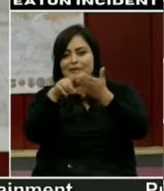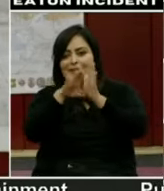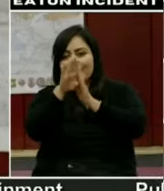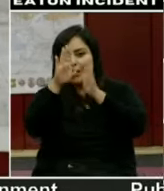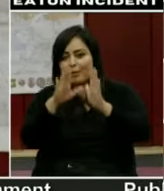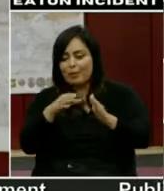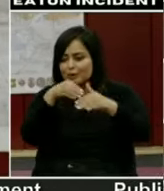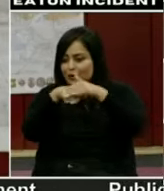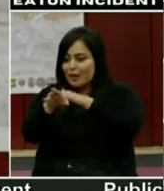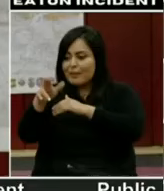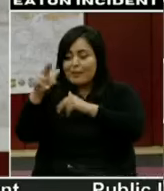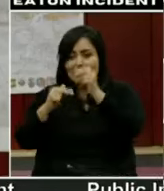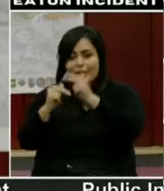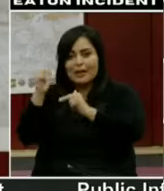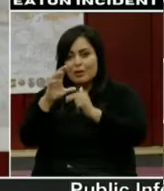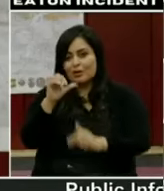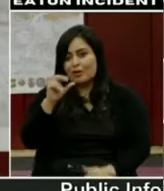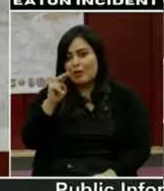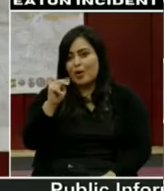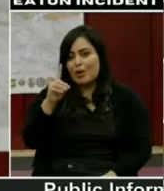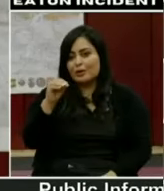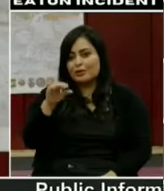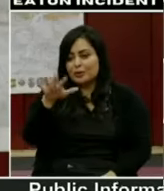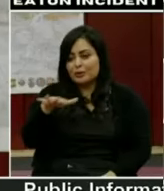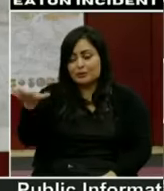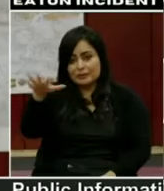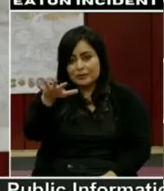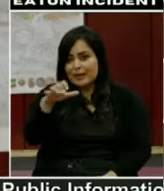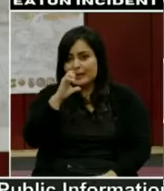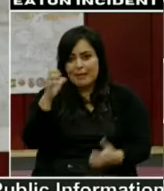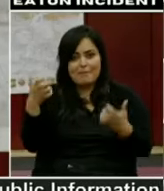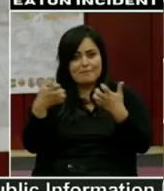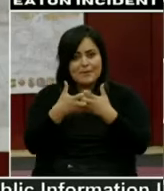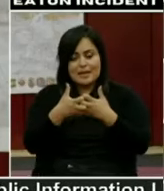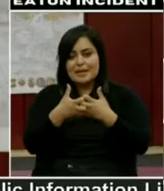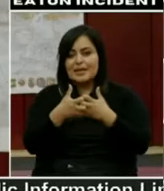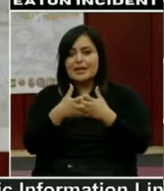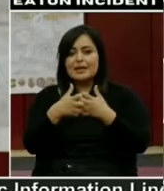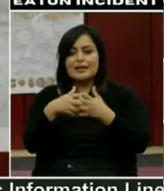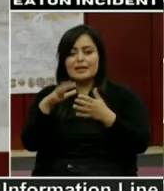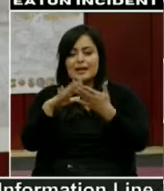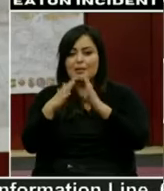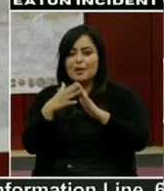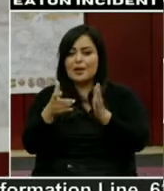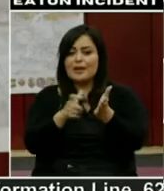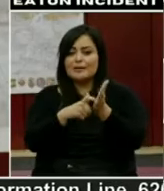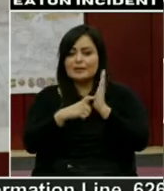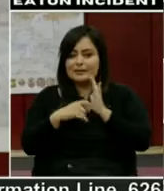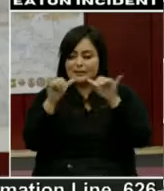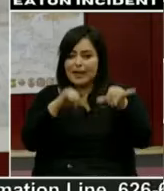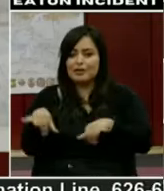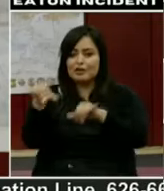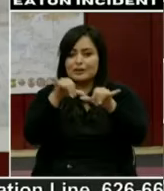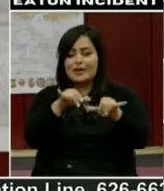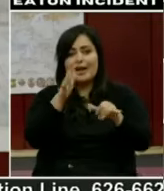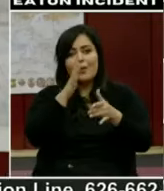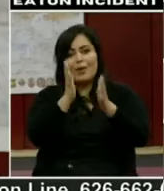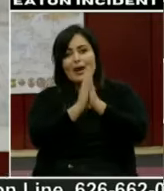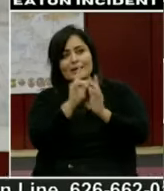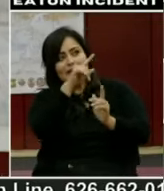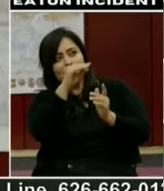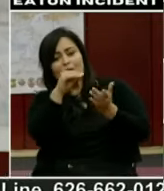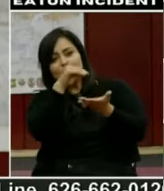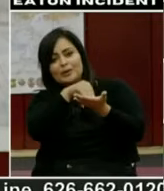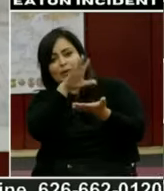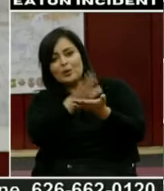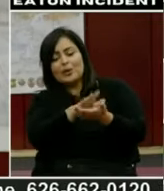condominiums in areas that do not meet the community standards districts of Altadena. and I'm going to ask that he include that in his executive order